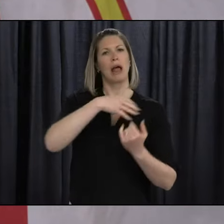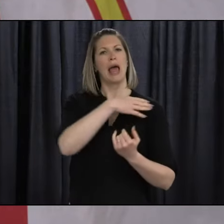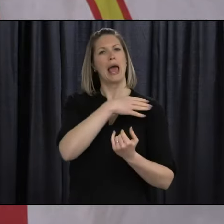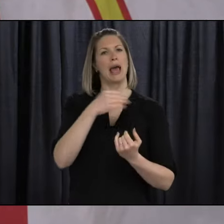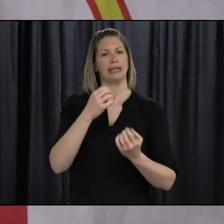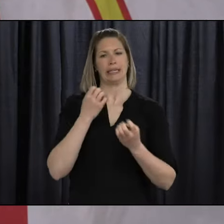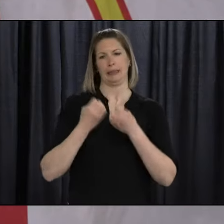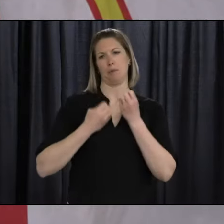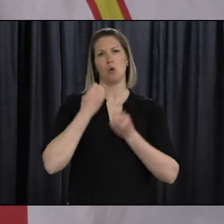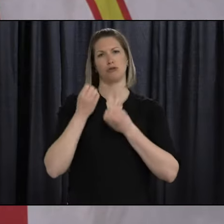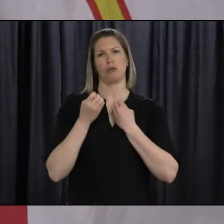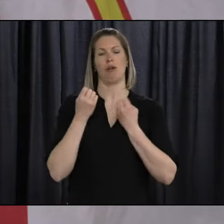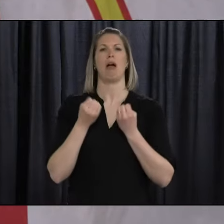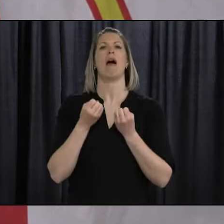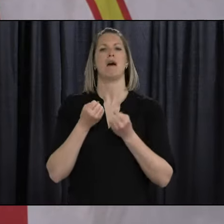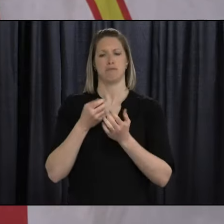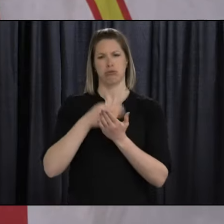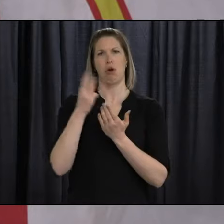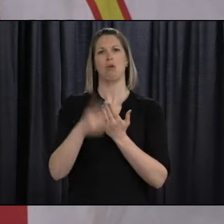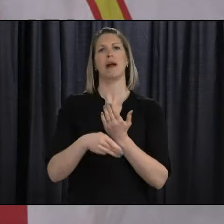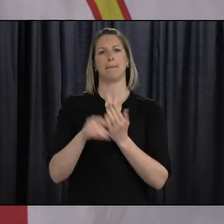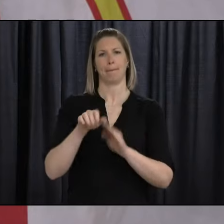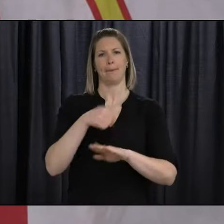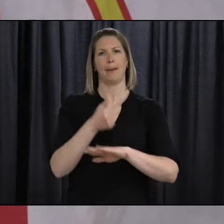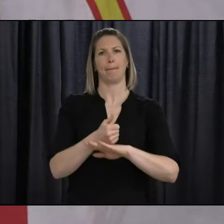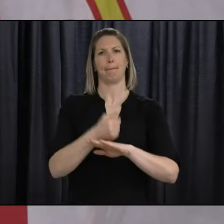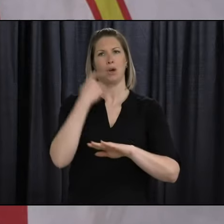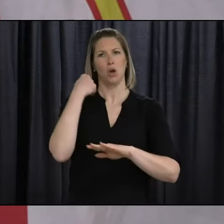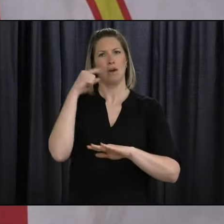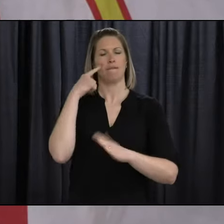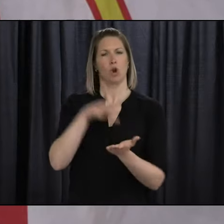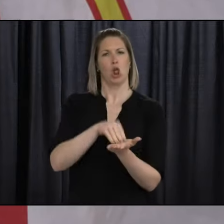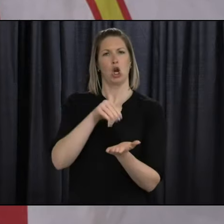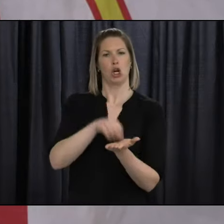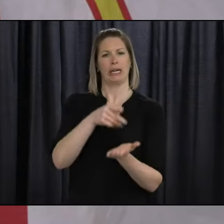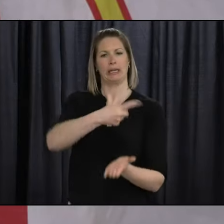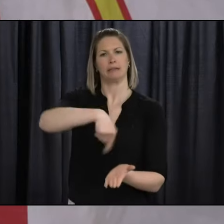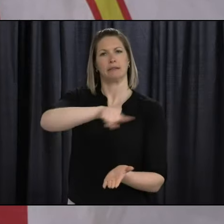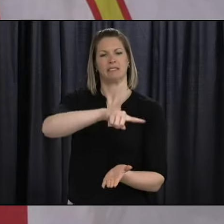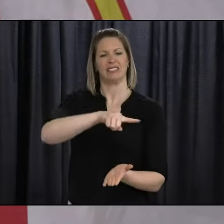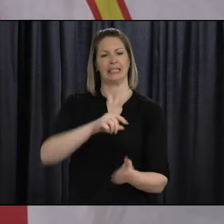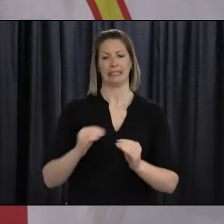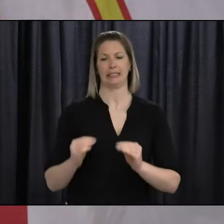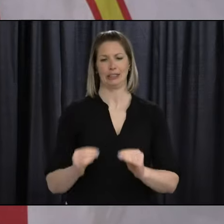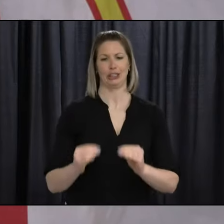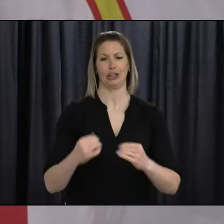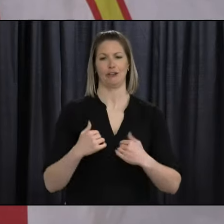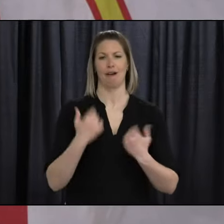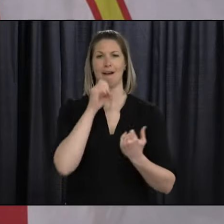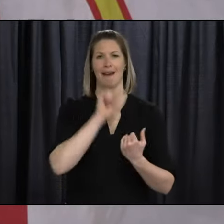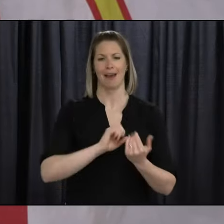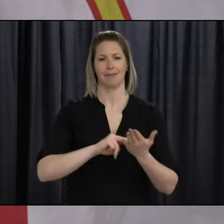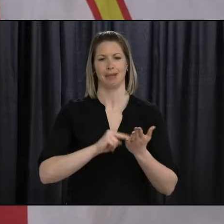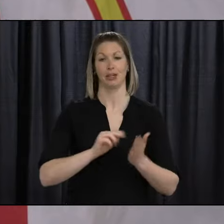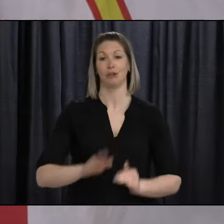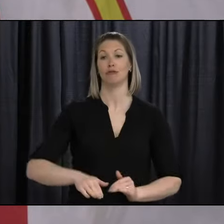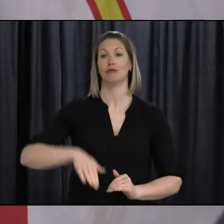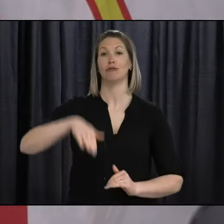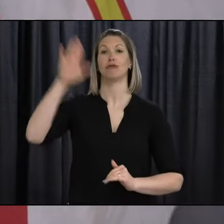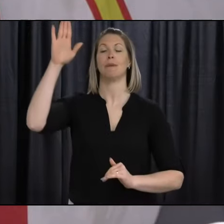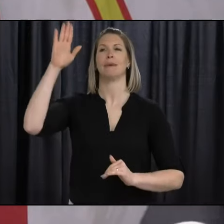better place to start when you think of mental health. Our Towards Recovery plan is one that includes advancing health and